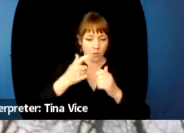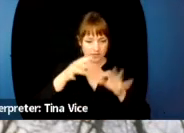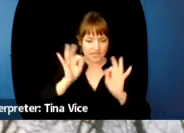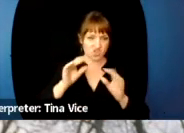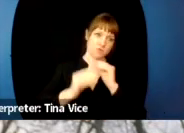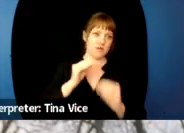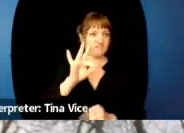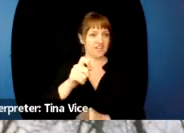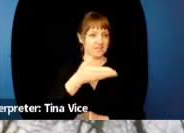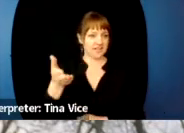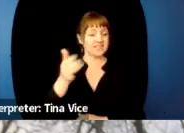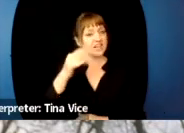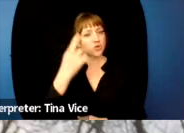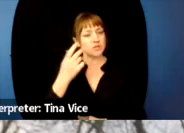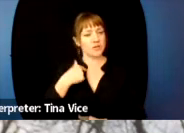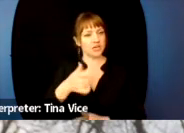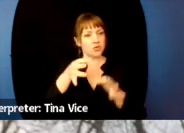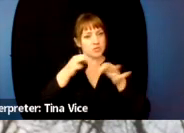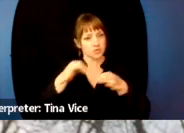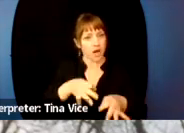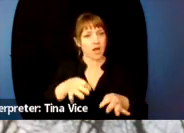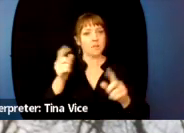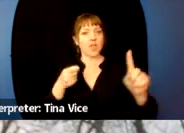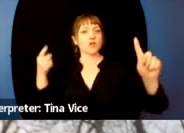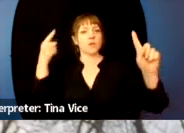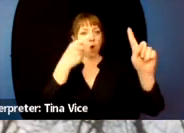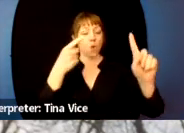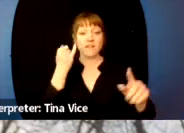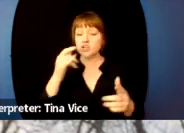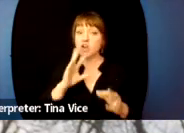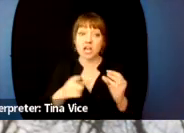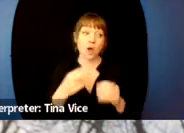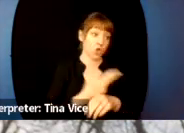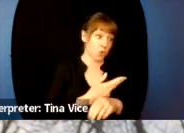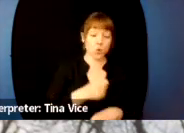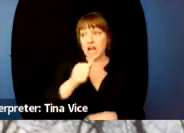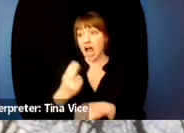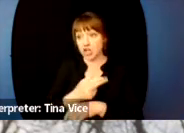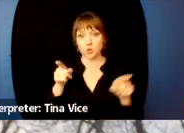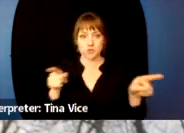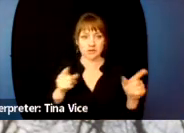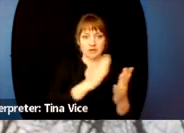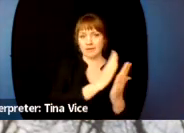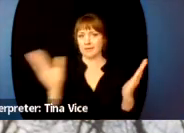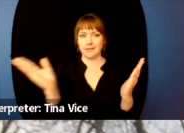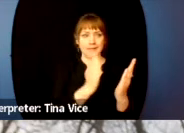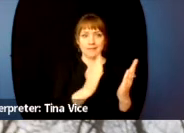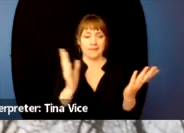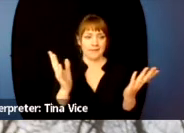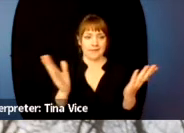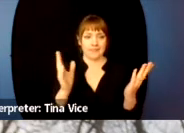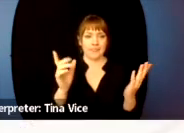that we define the ultimate goal. Because if we're defining it just based on you're using or you're not, we're ignoring this whole raft of people in the middle.